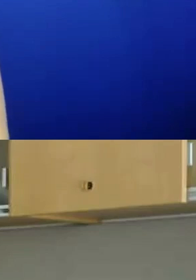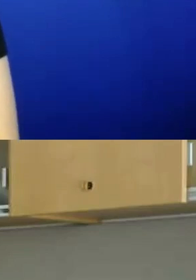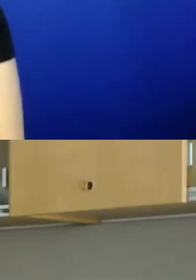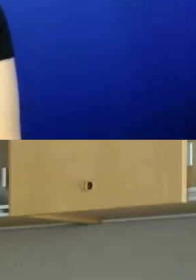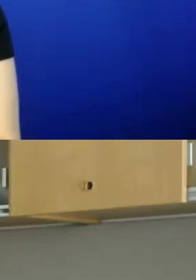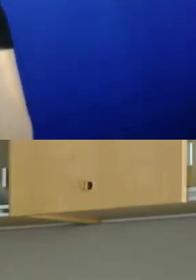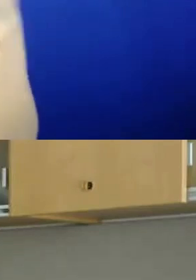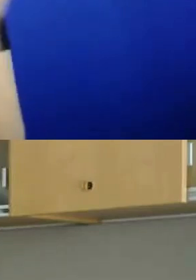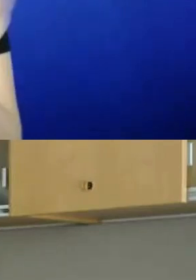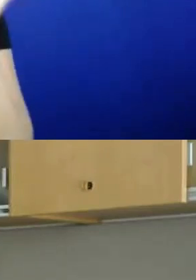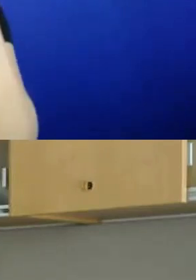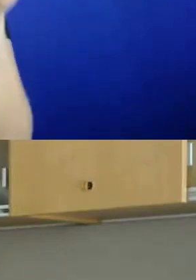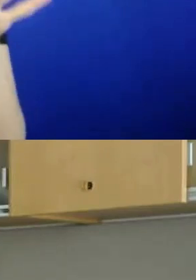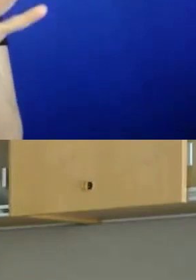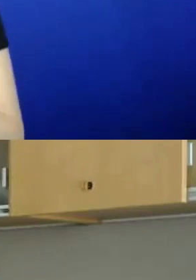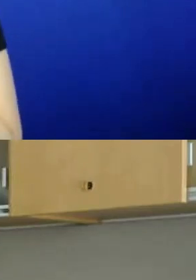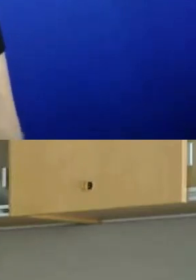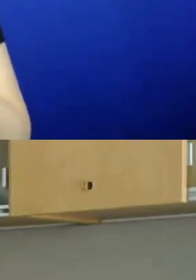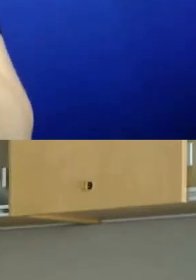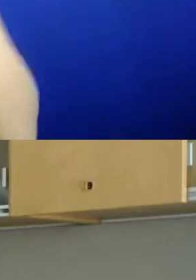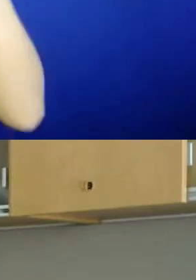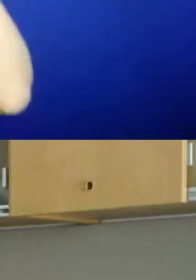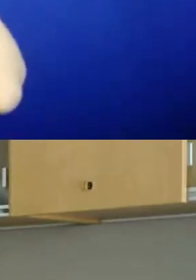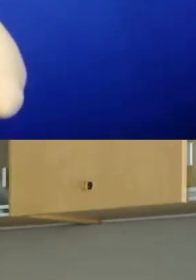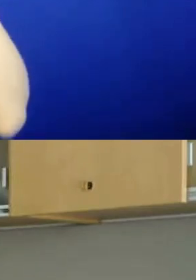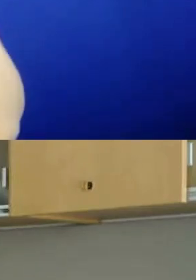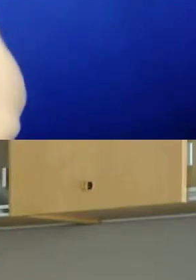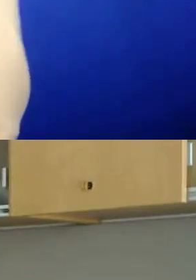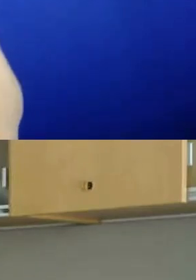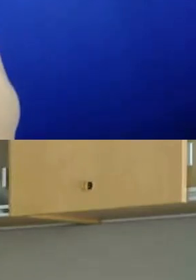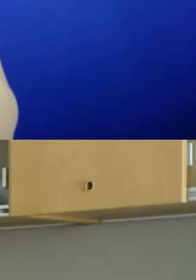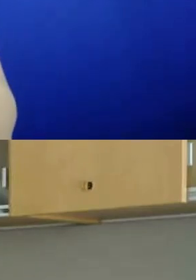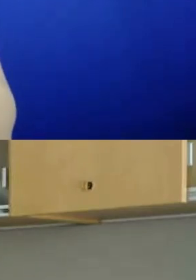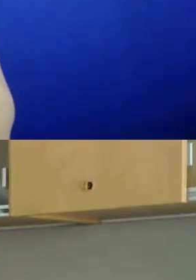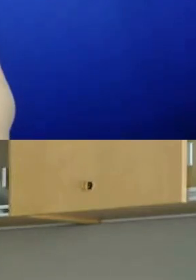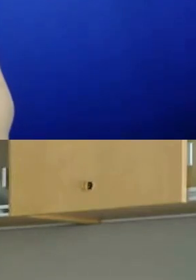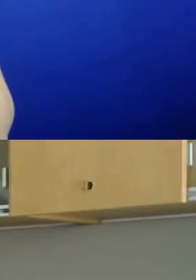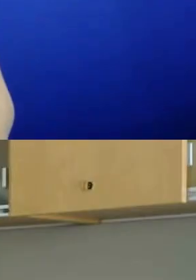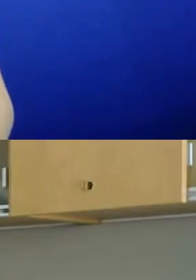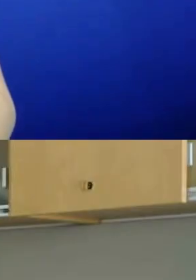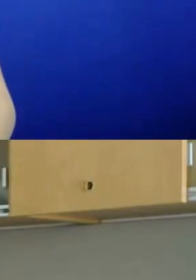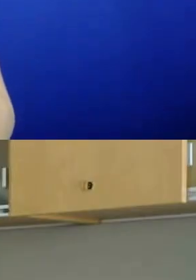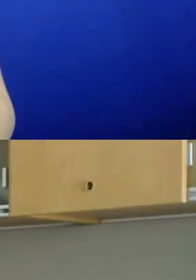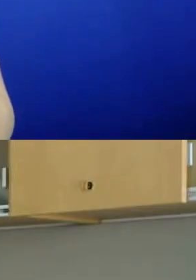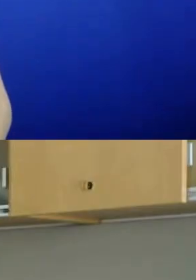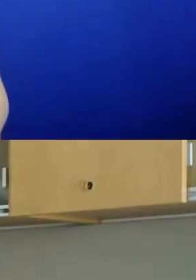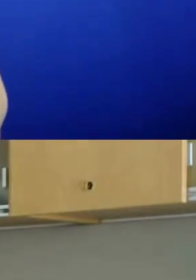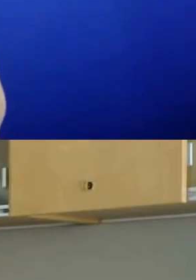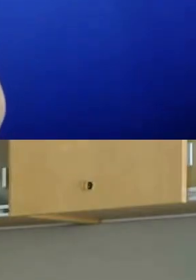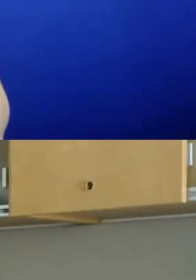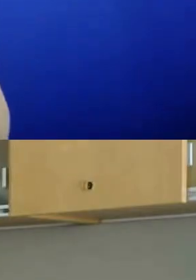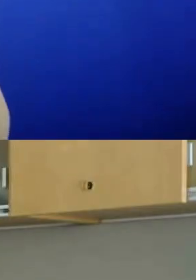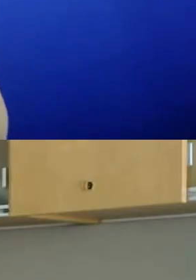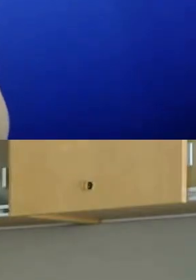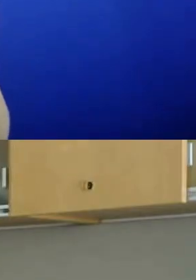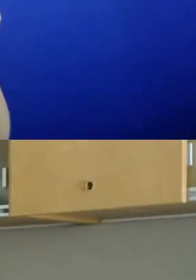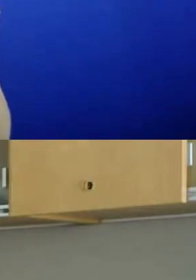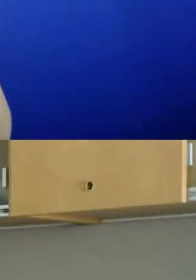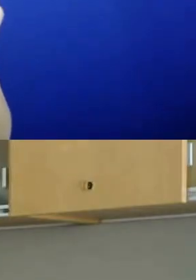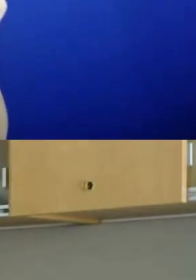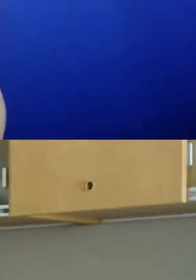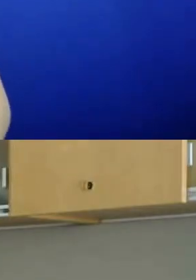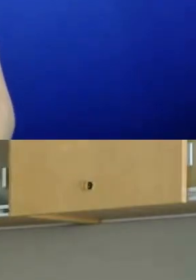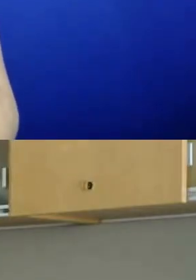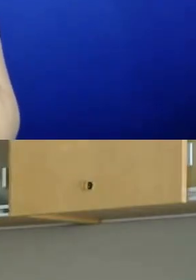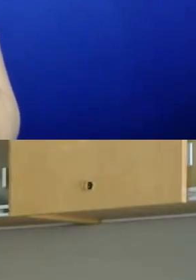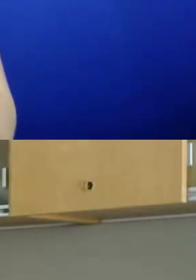would say too, and we know this, if someone is smoking a joint or they're smoking a blunt, where they're opening a cigar, taking